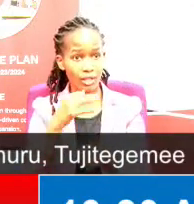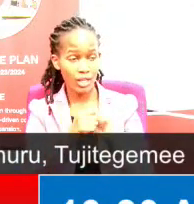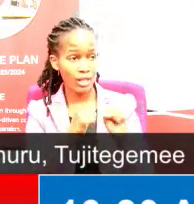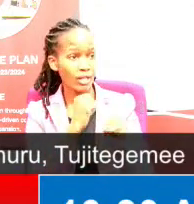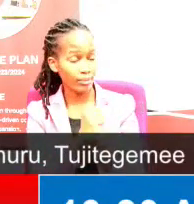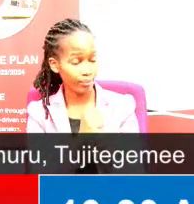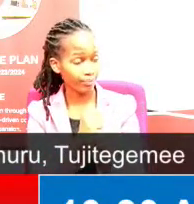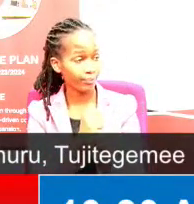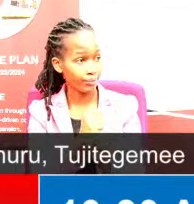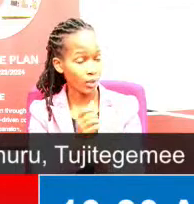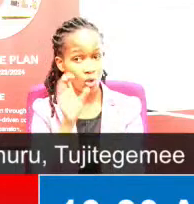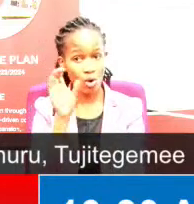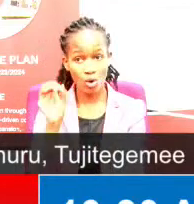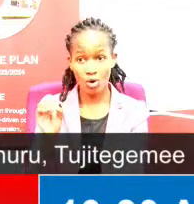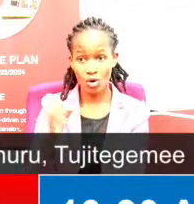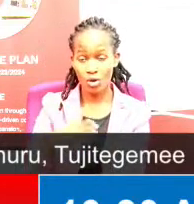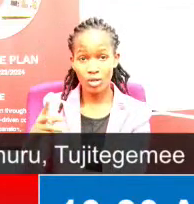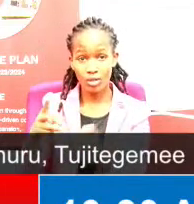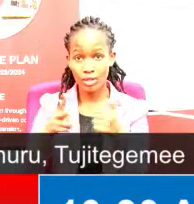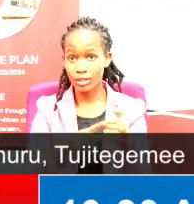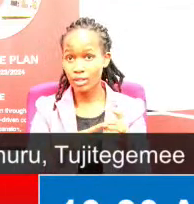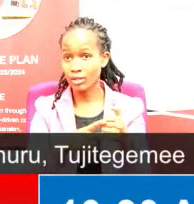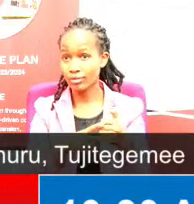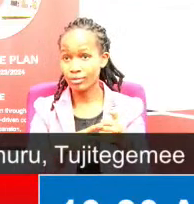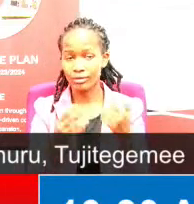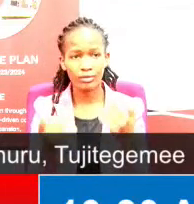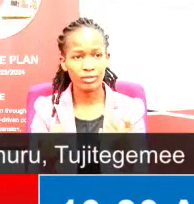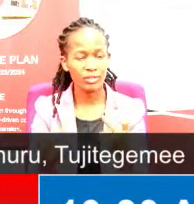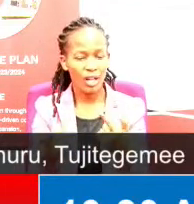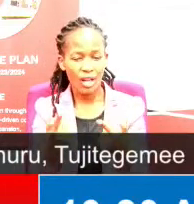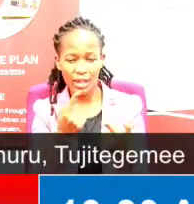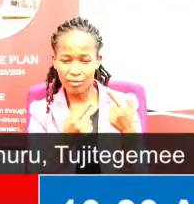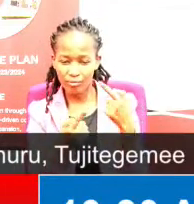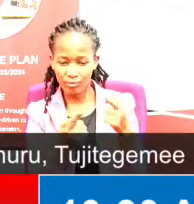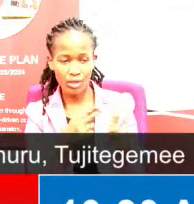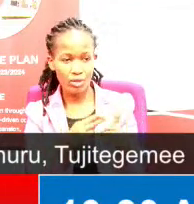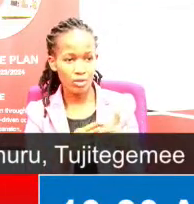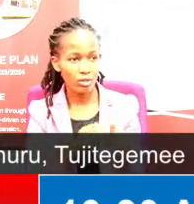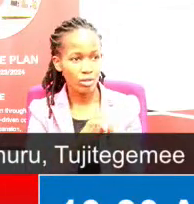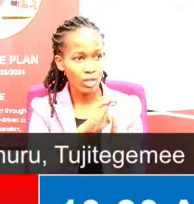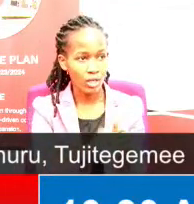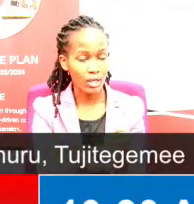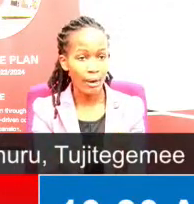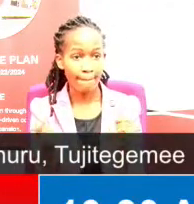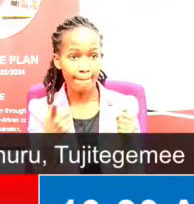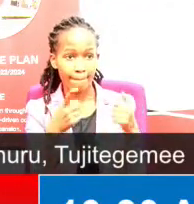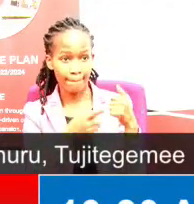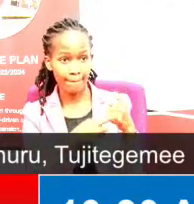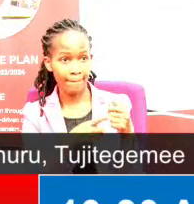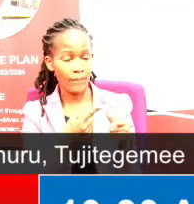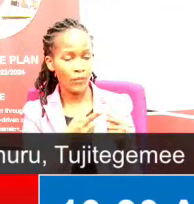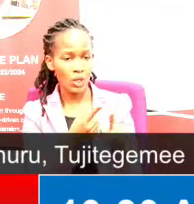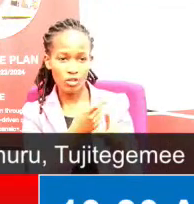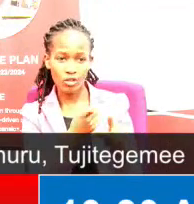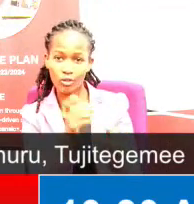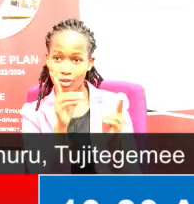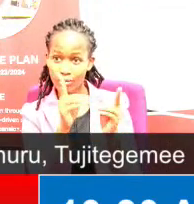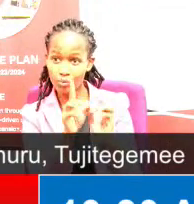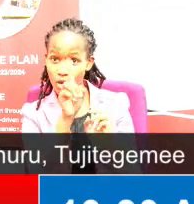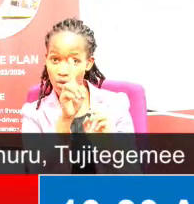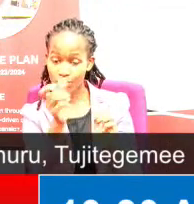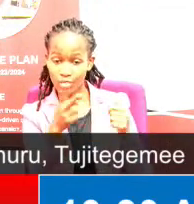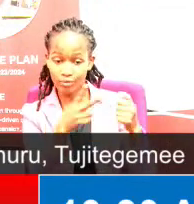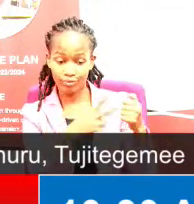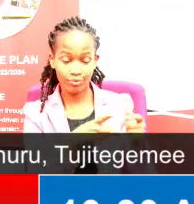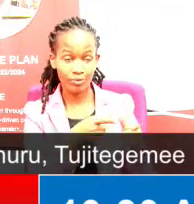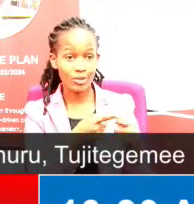years. So the 7th is now coming to an end at the end of June. And from 1st of July, we are going to implement